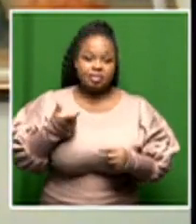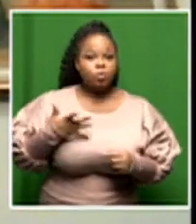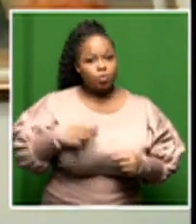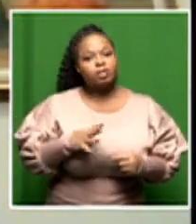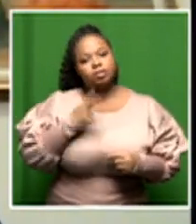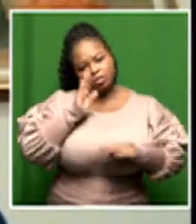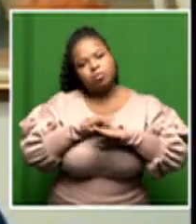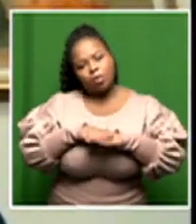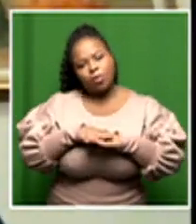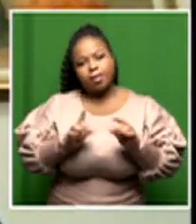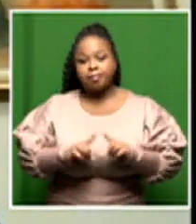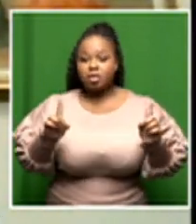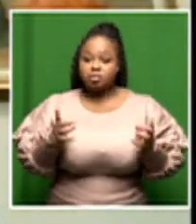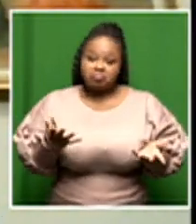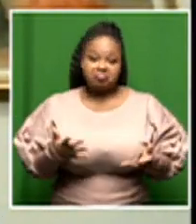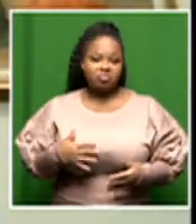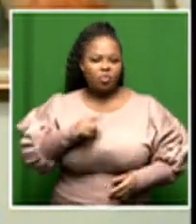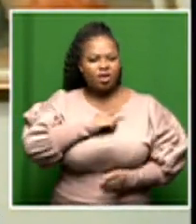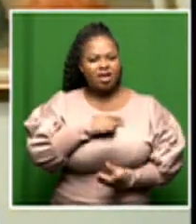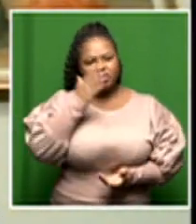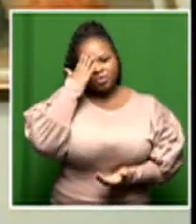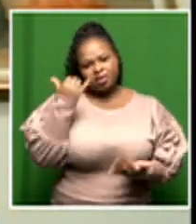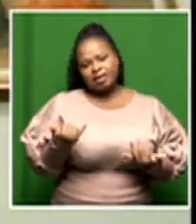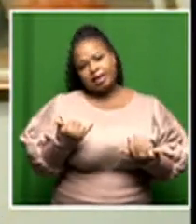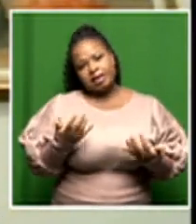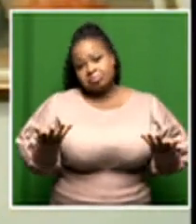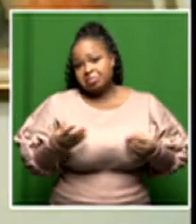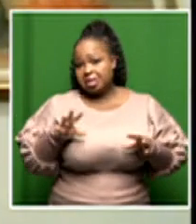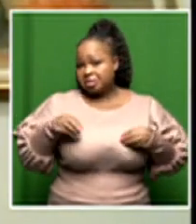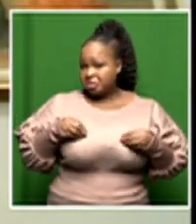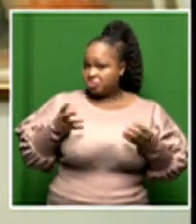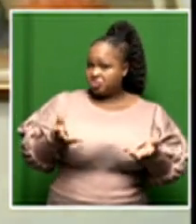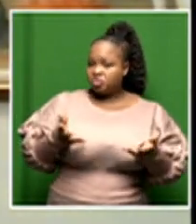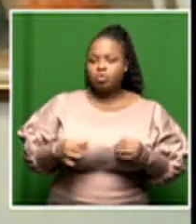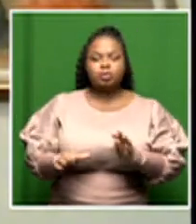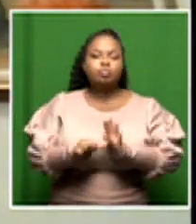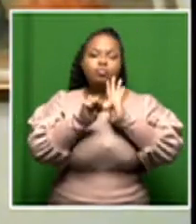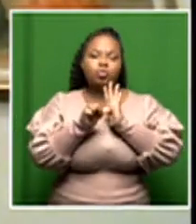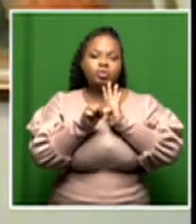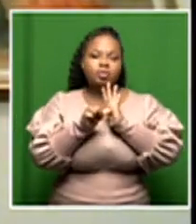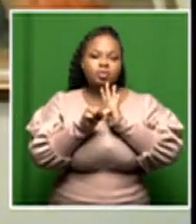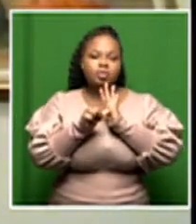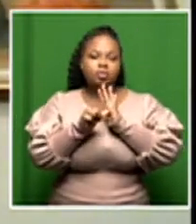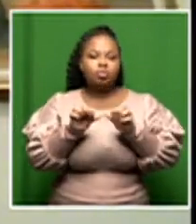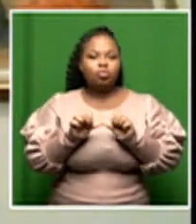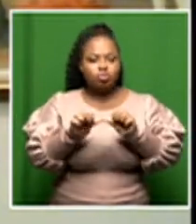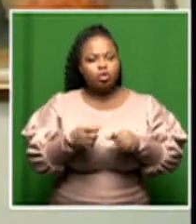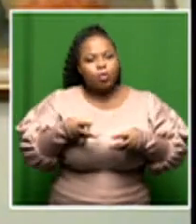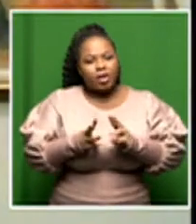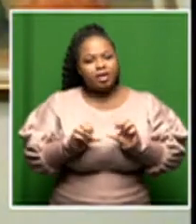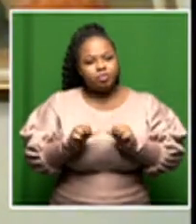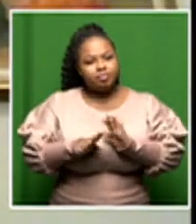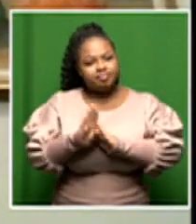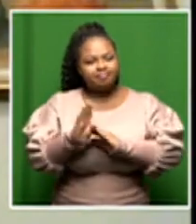see more. But the fact that this is now an accepted phenomenon is a very important step forward.